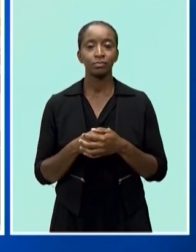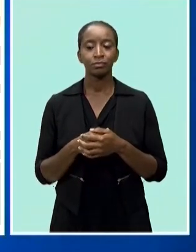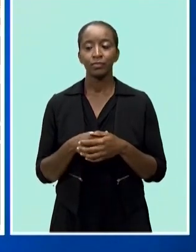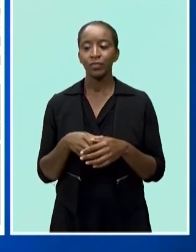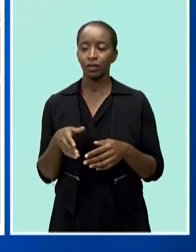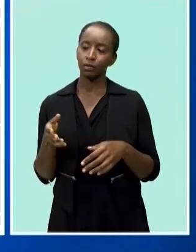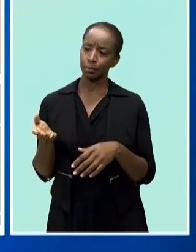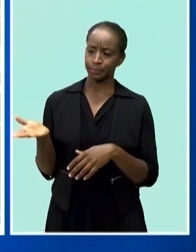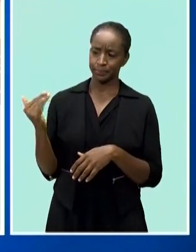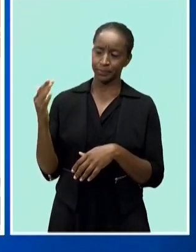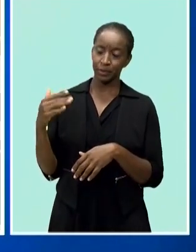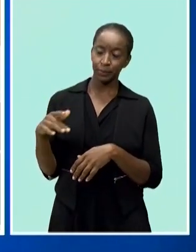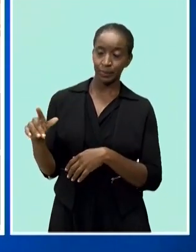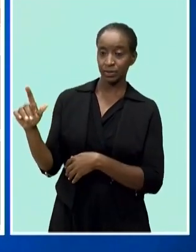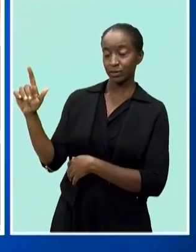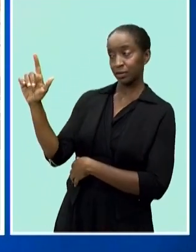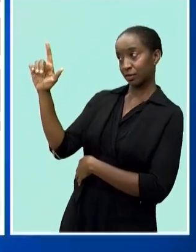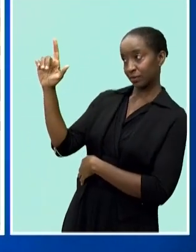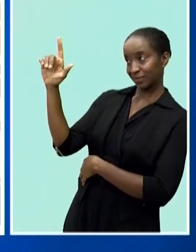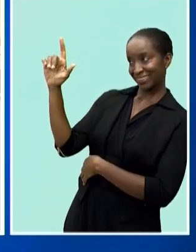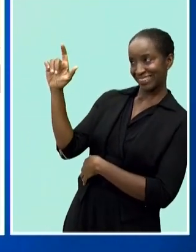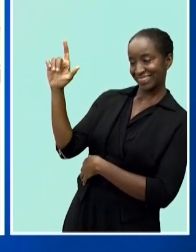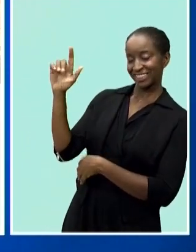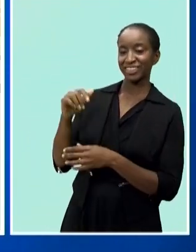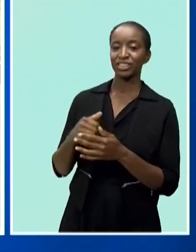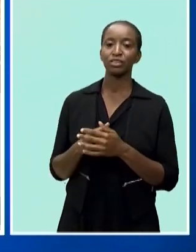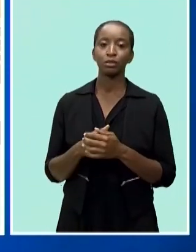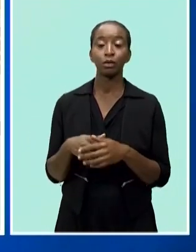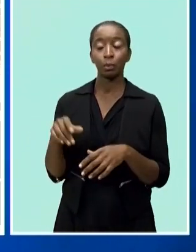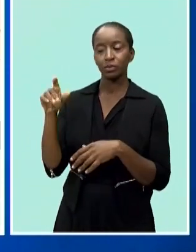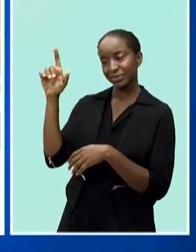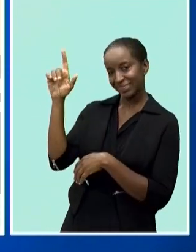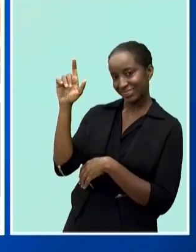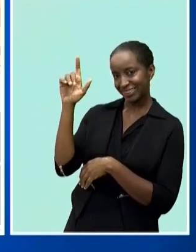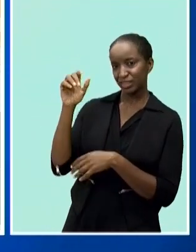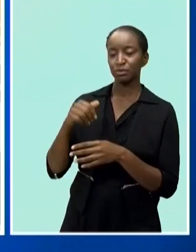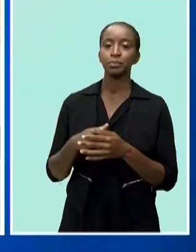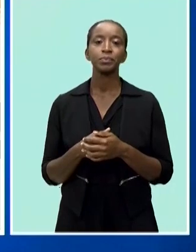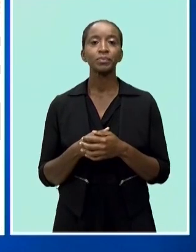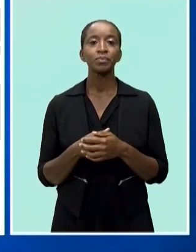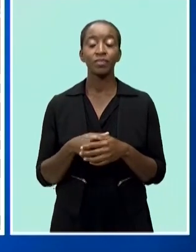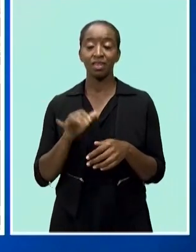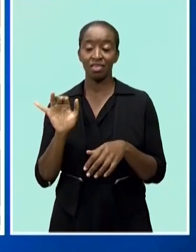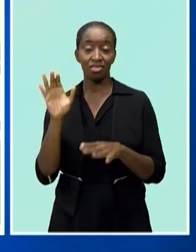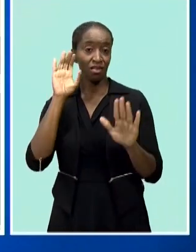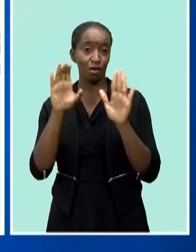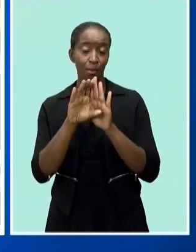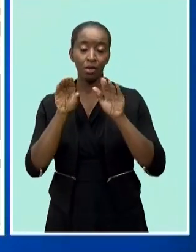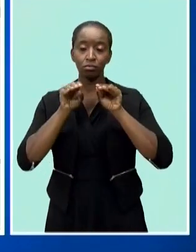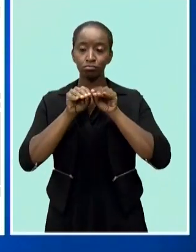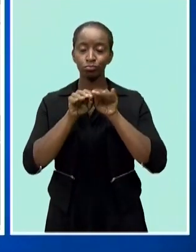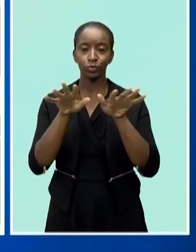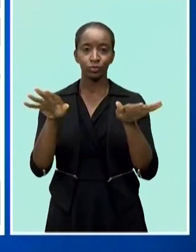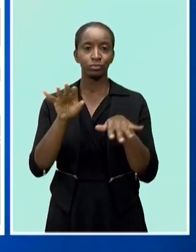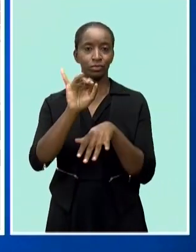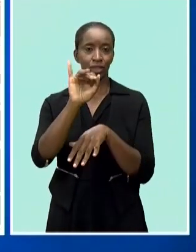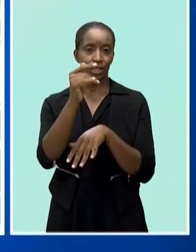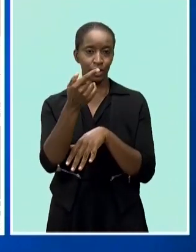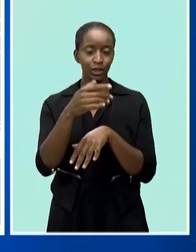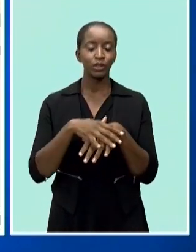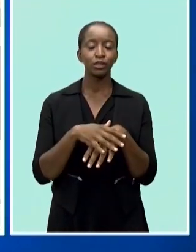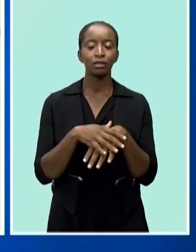friend to take a picture of her while she flashed a smile squatting in front of them. Shema then posted the photo on Instagram along with a